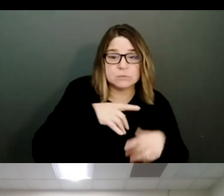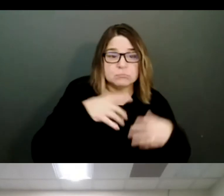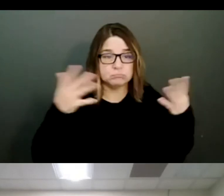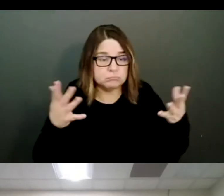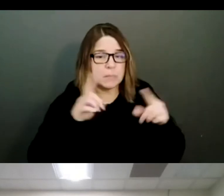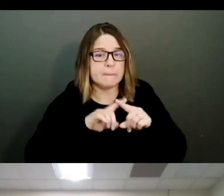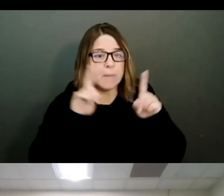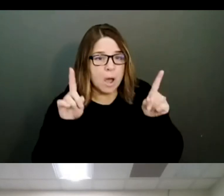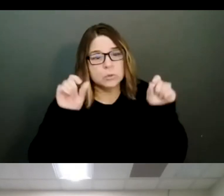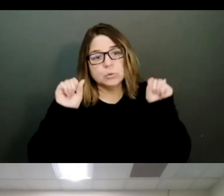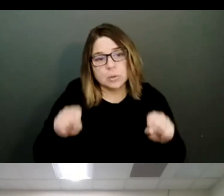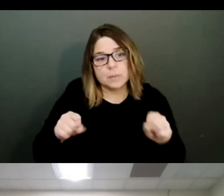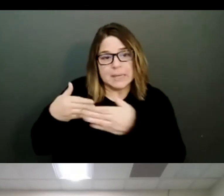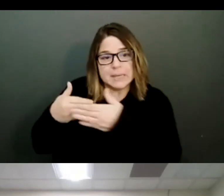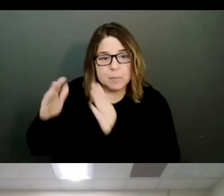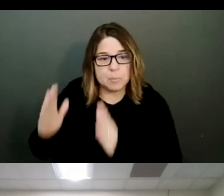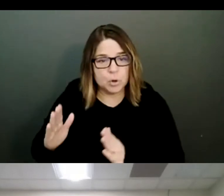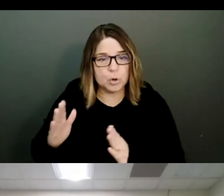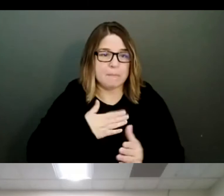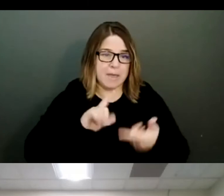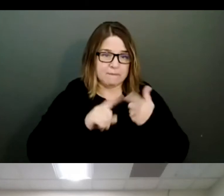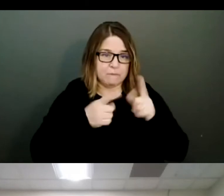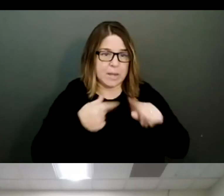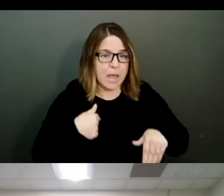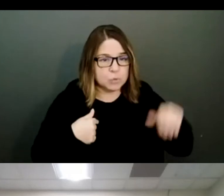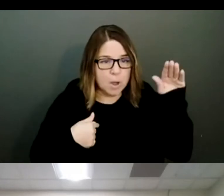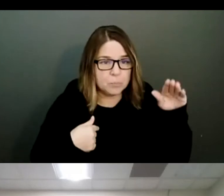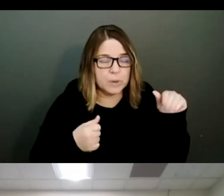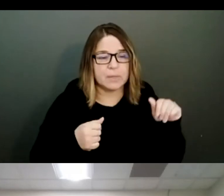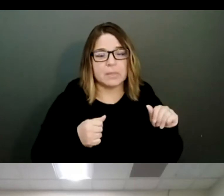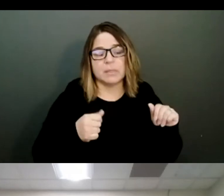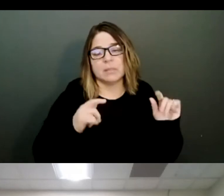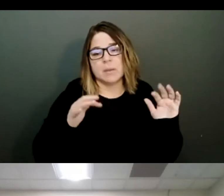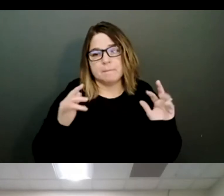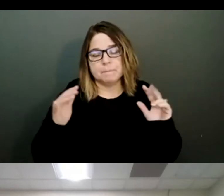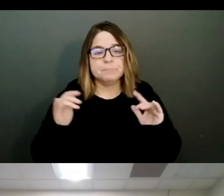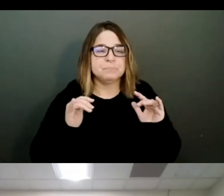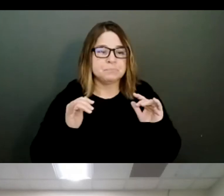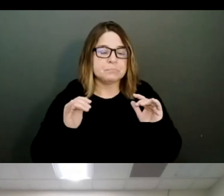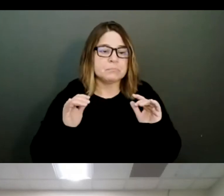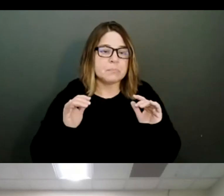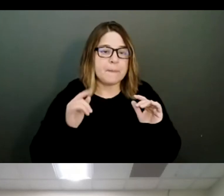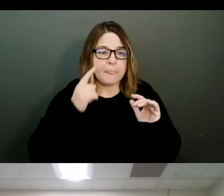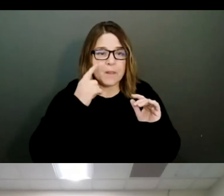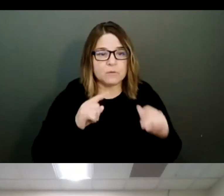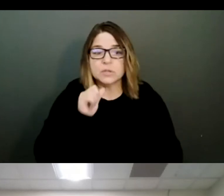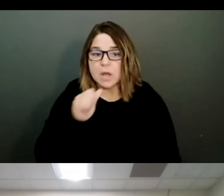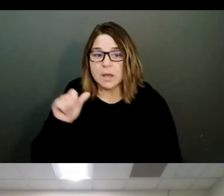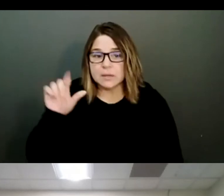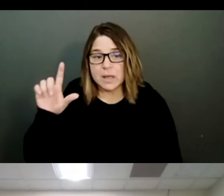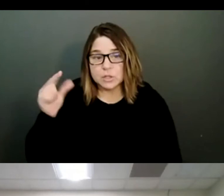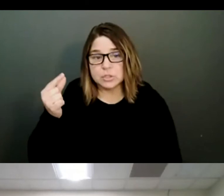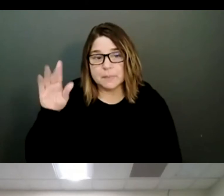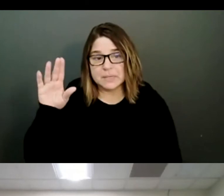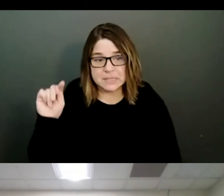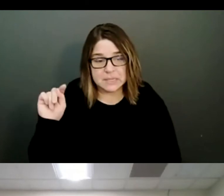could be your neighbor, your friend that you grew up with during school. For non-LGBT people, they